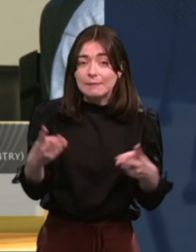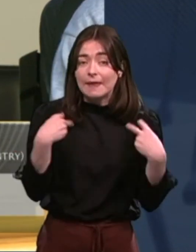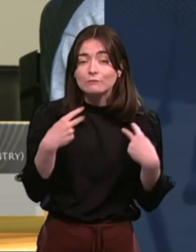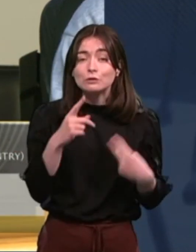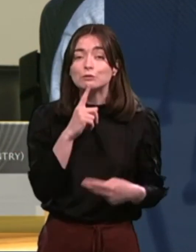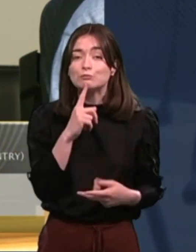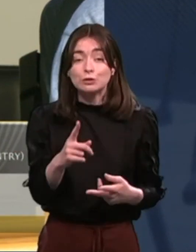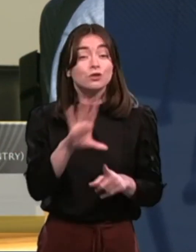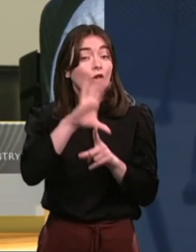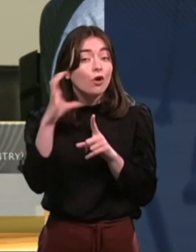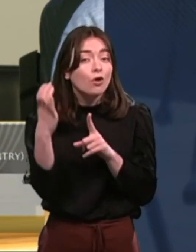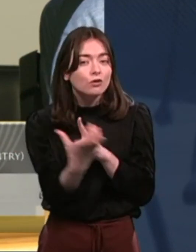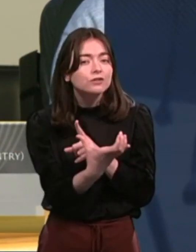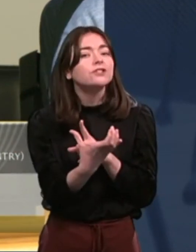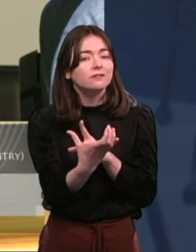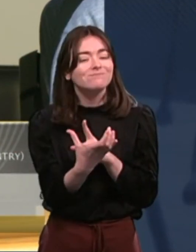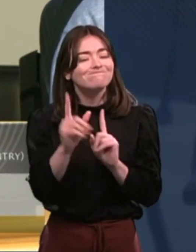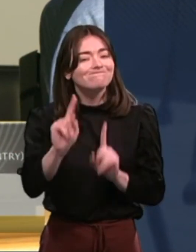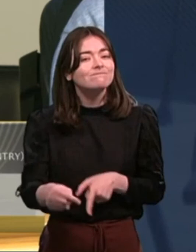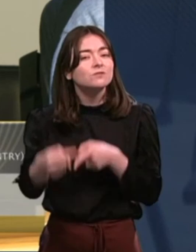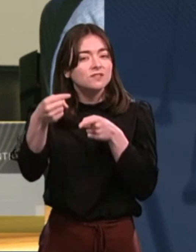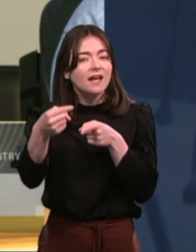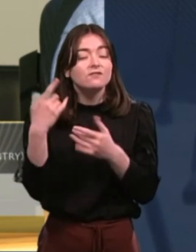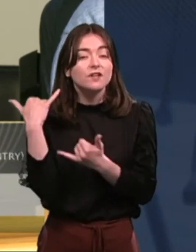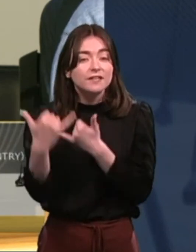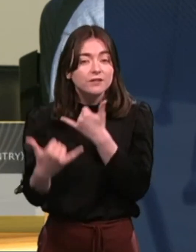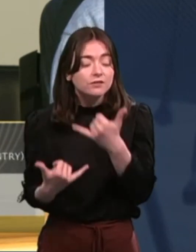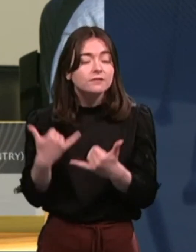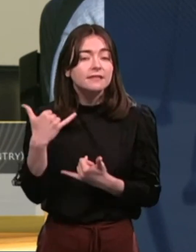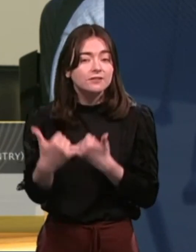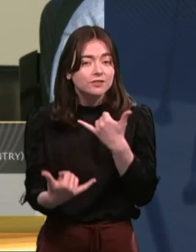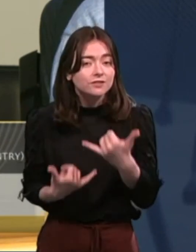I found that it was a bit of a challenge, and for many years,